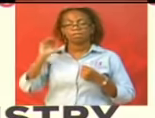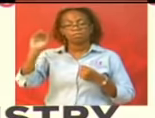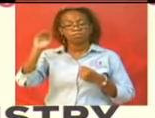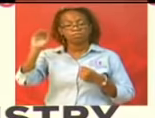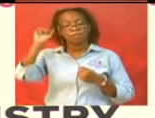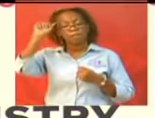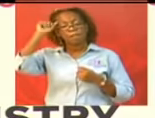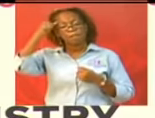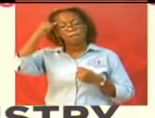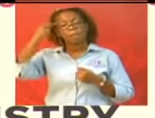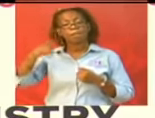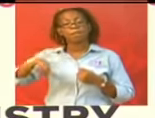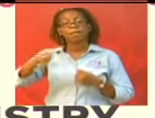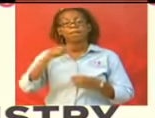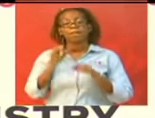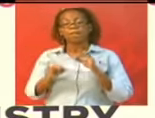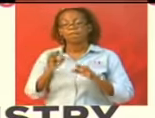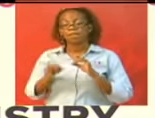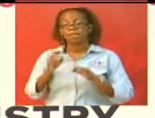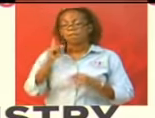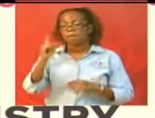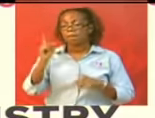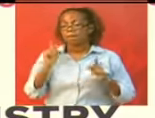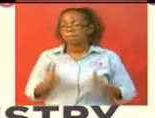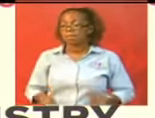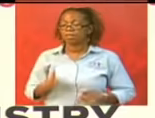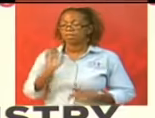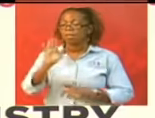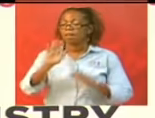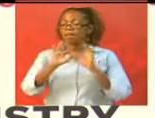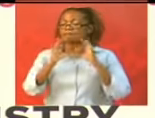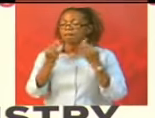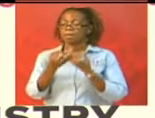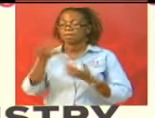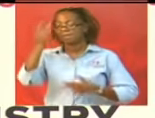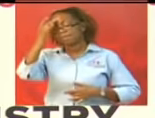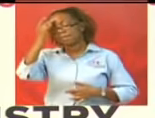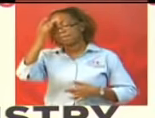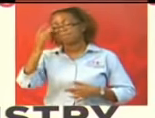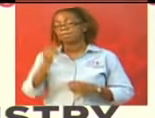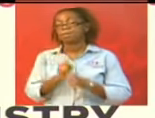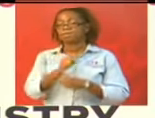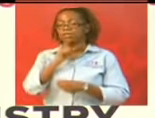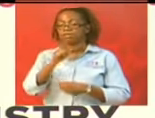a positive case in your home, that person should be wearing a mask and, as best as possible,